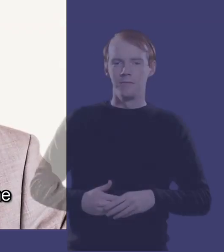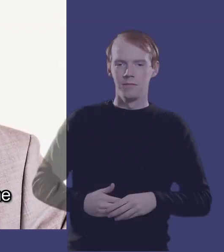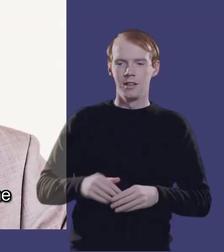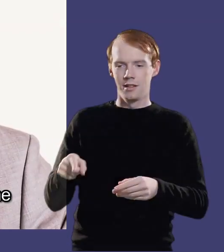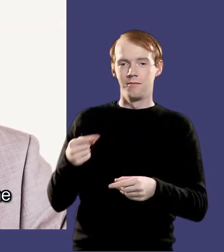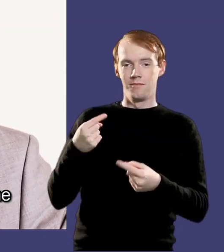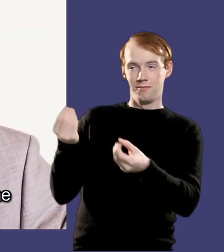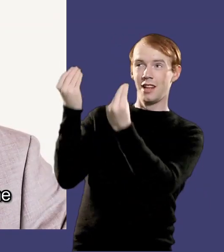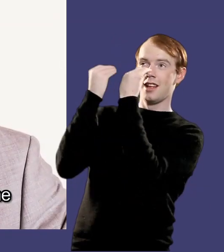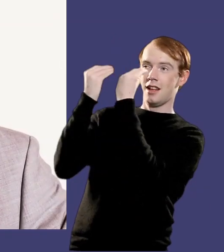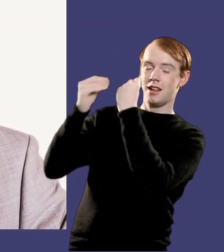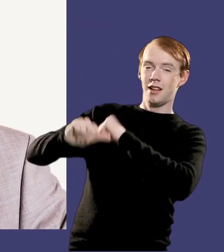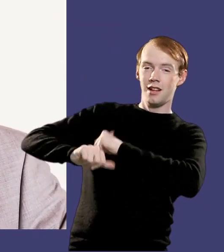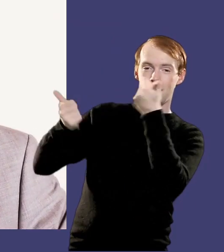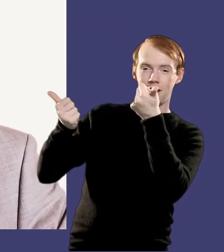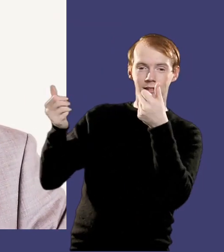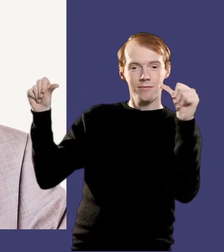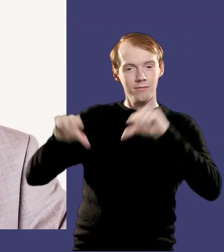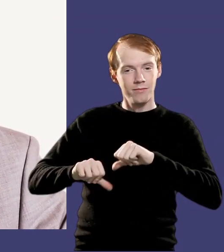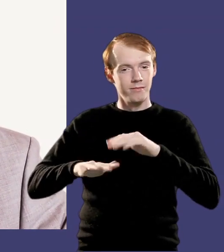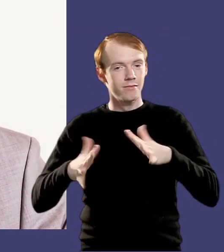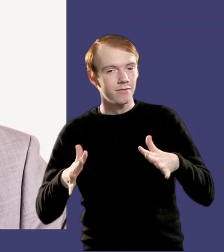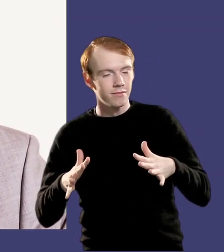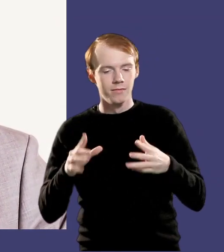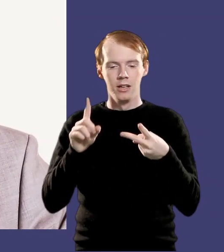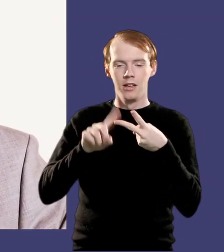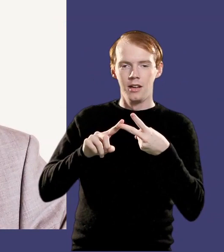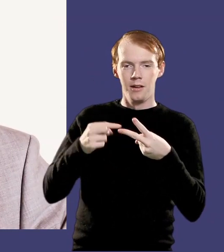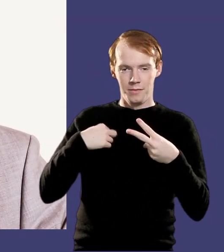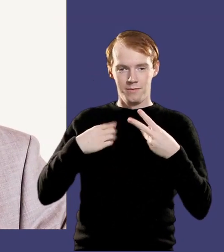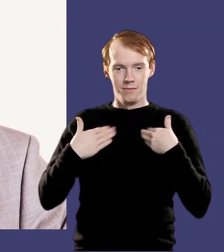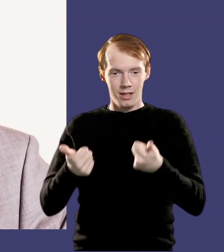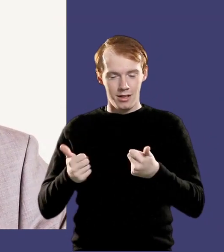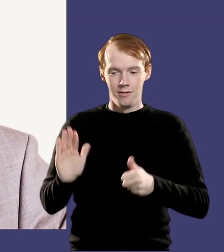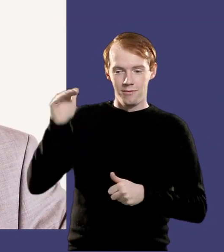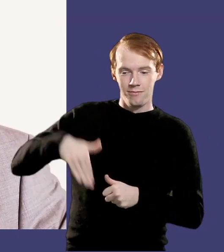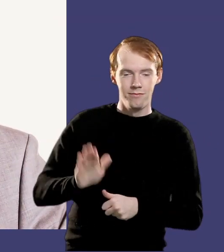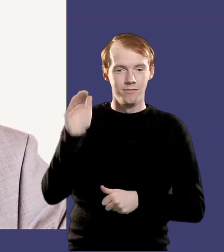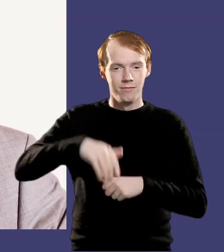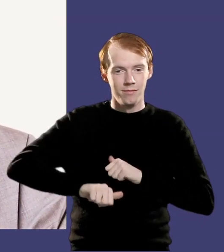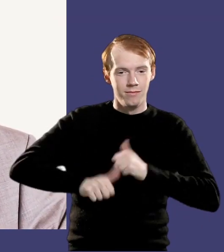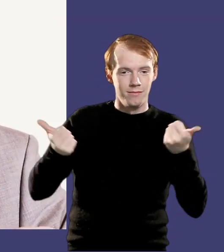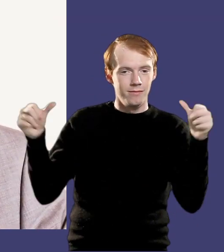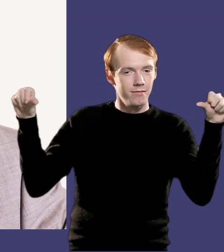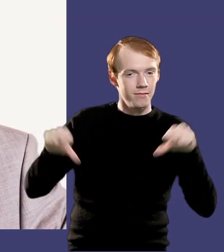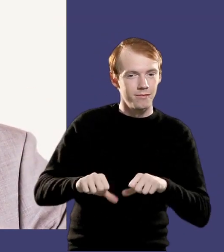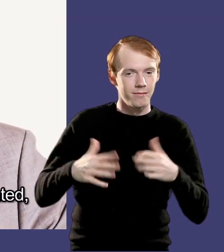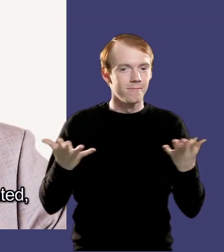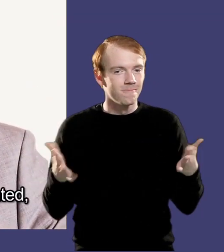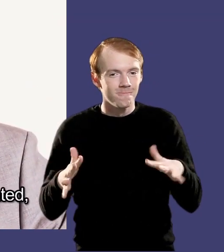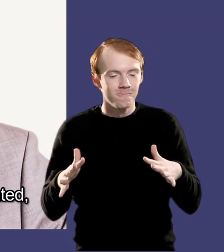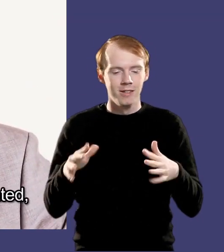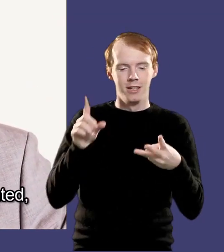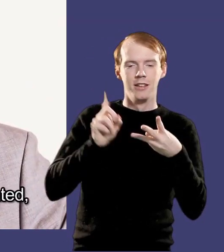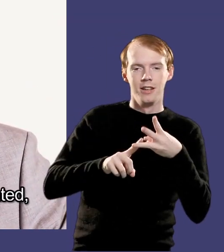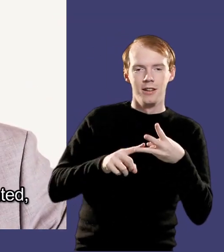Children and young people talk to me about all sorts of issues, but they're the kind of things that matter to people in society, about how